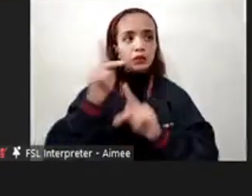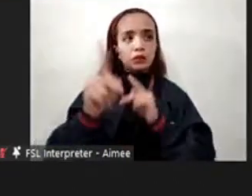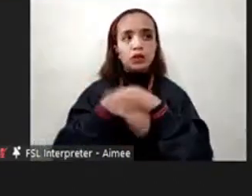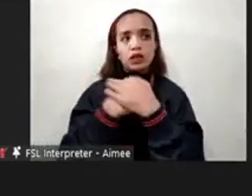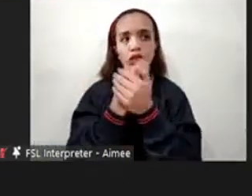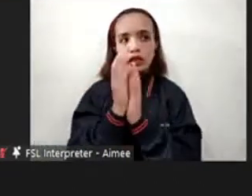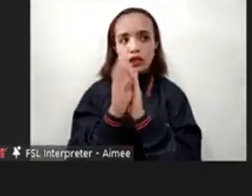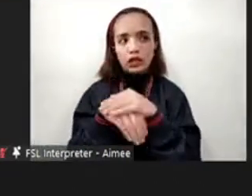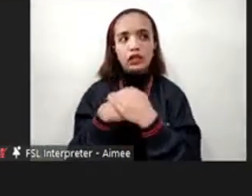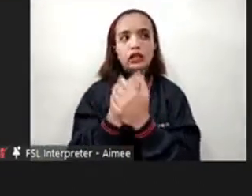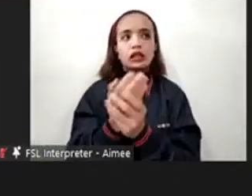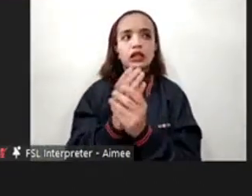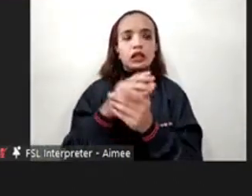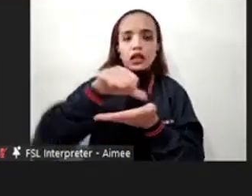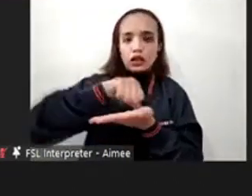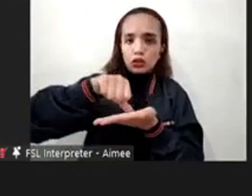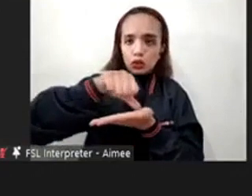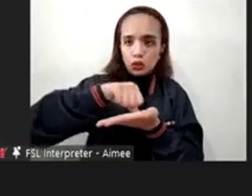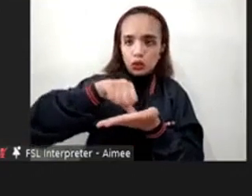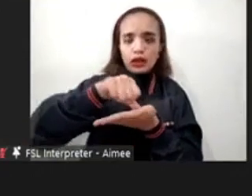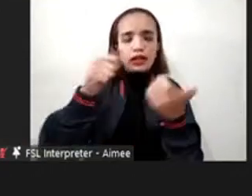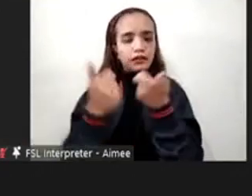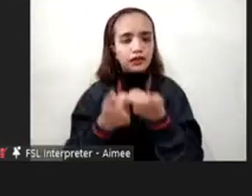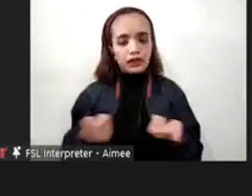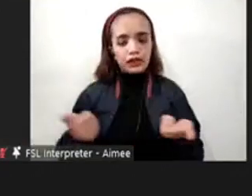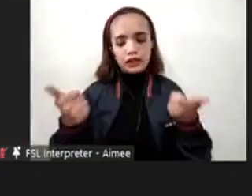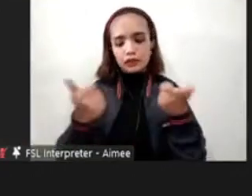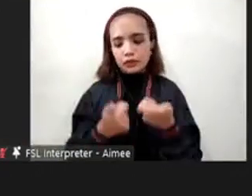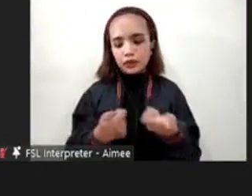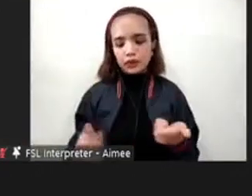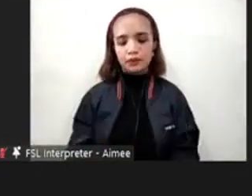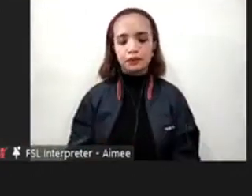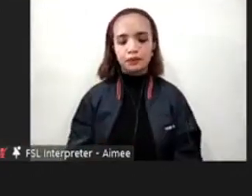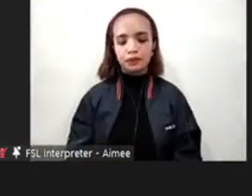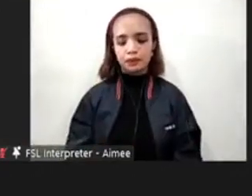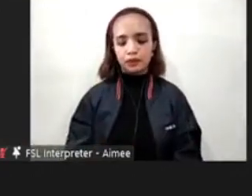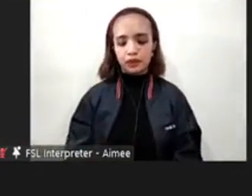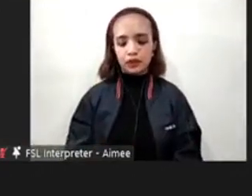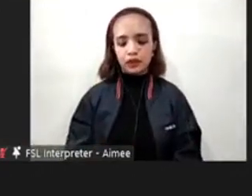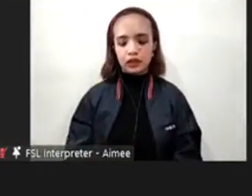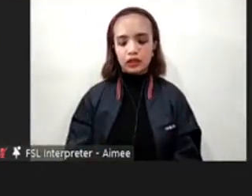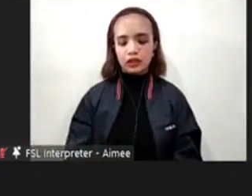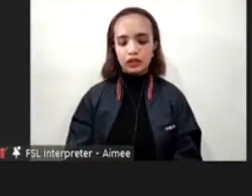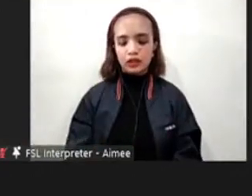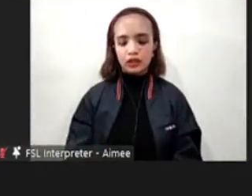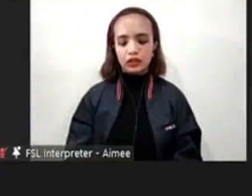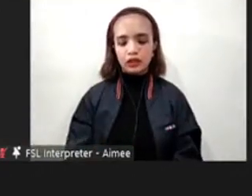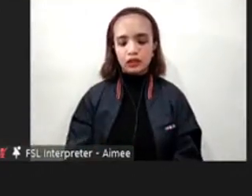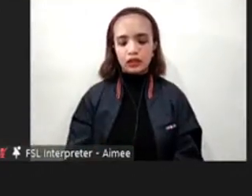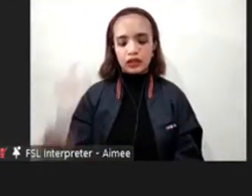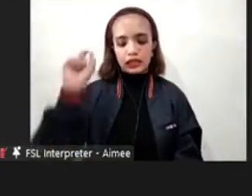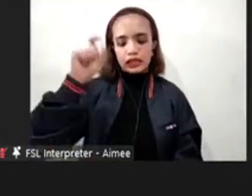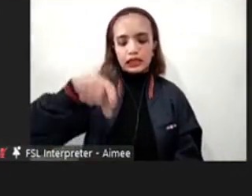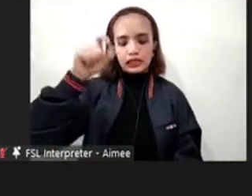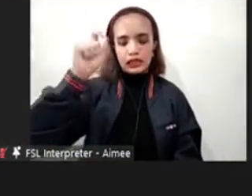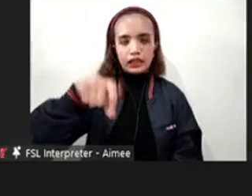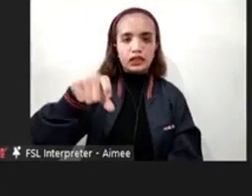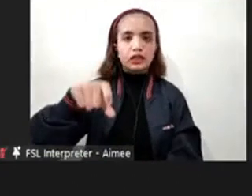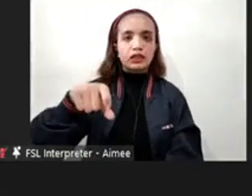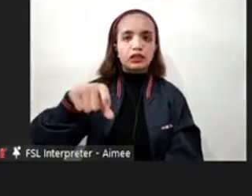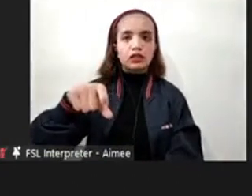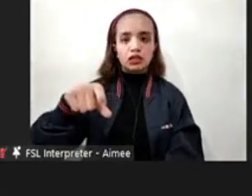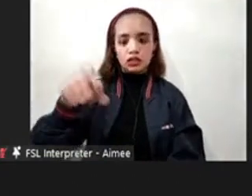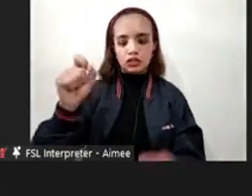having alcohol available, and you have to have spacing,